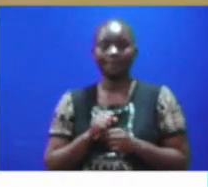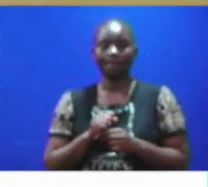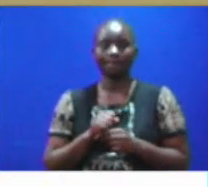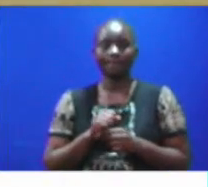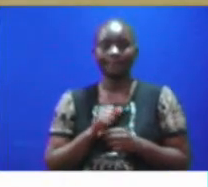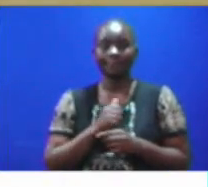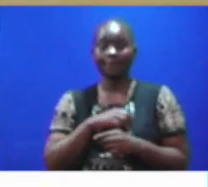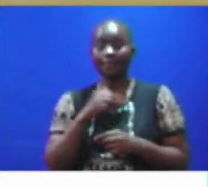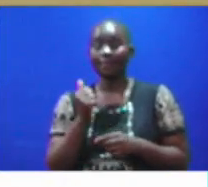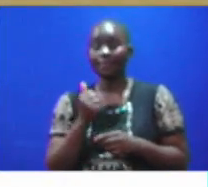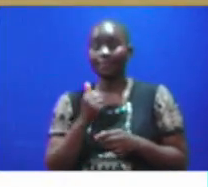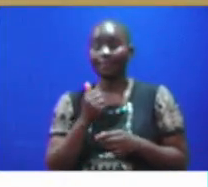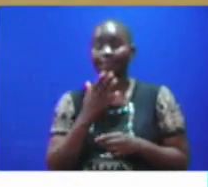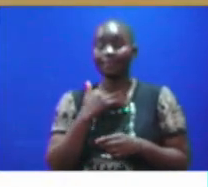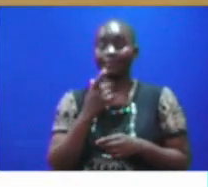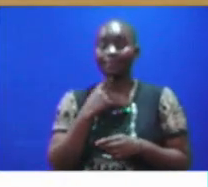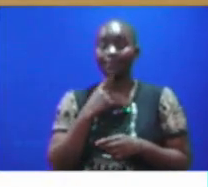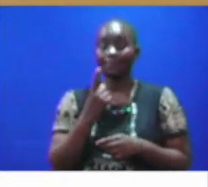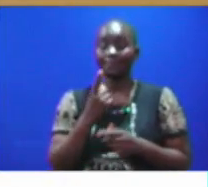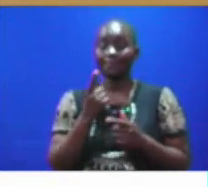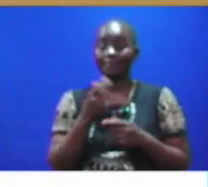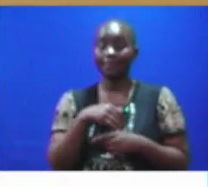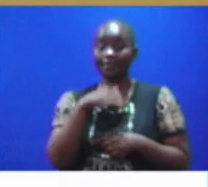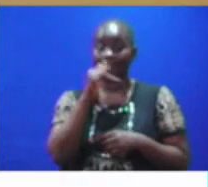Another thing which I can only say is